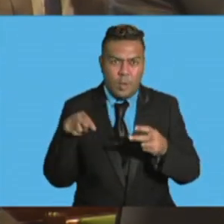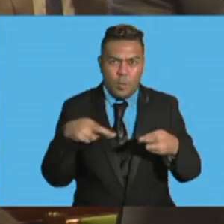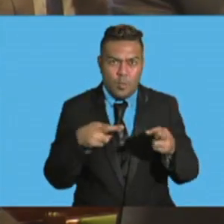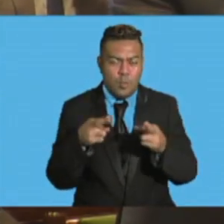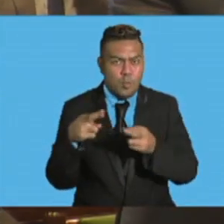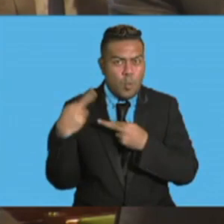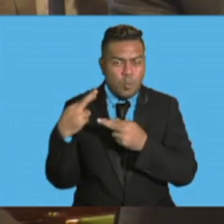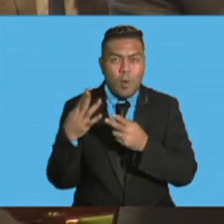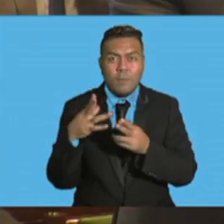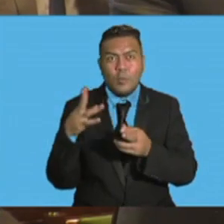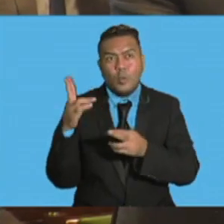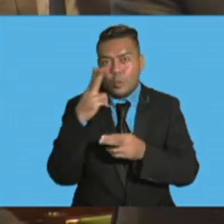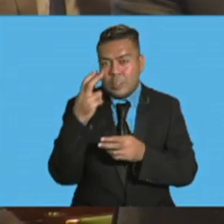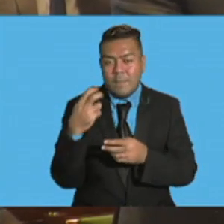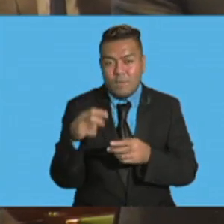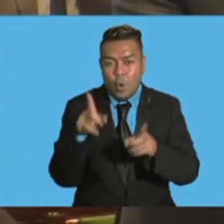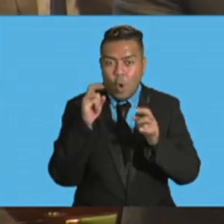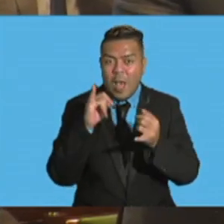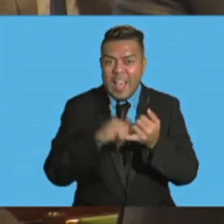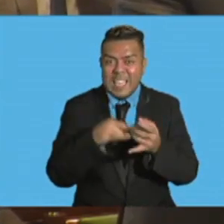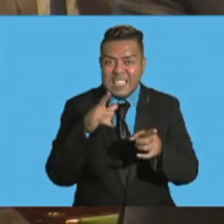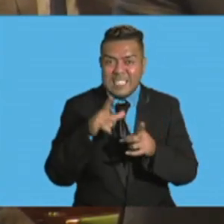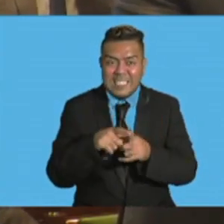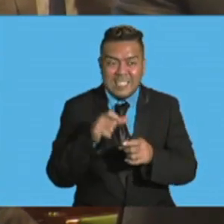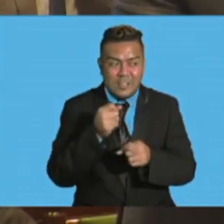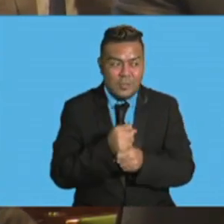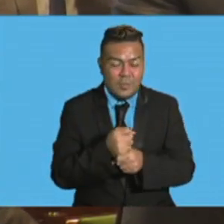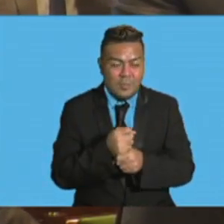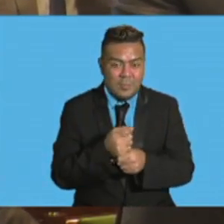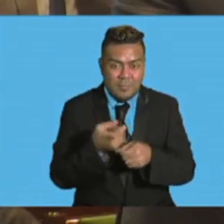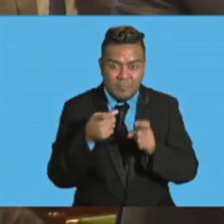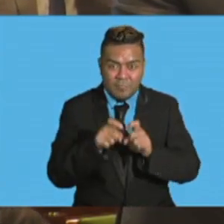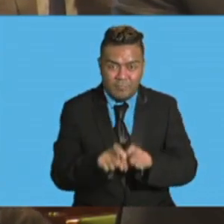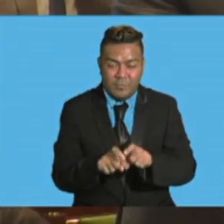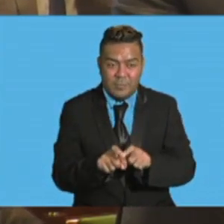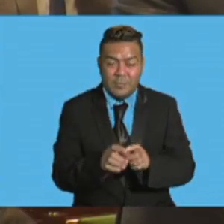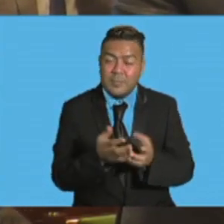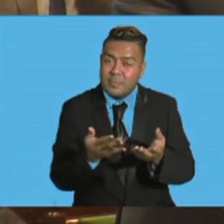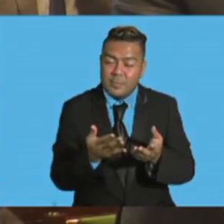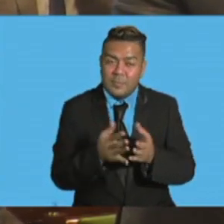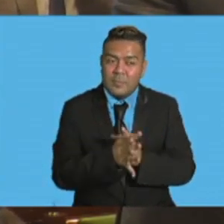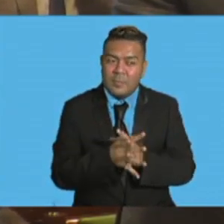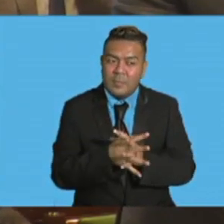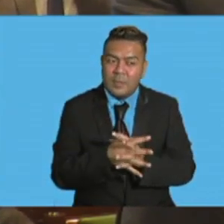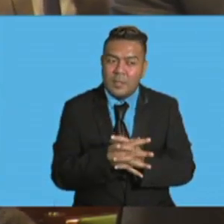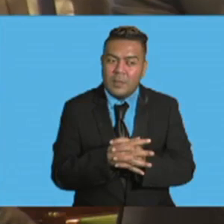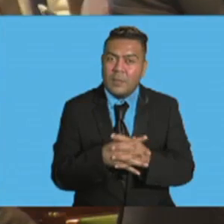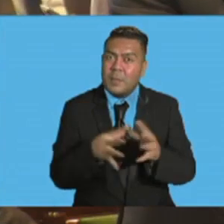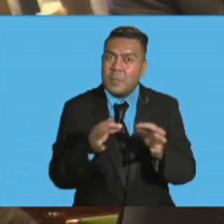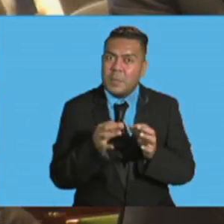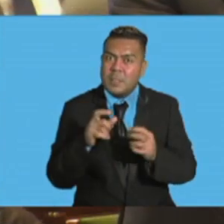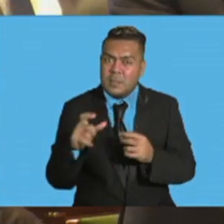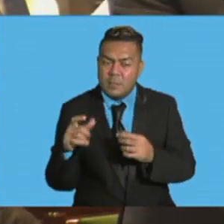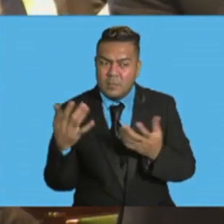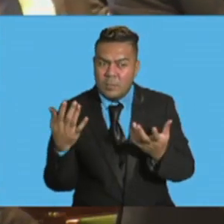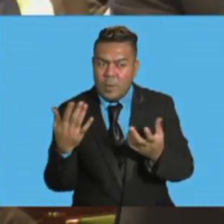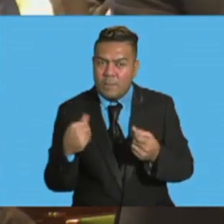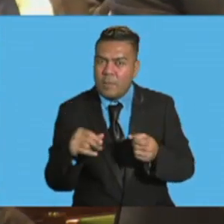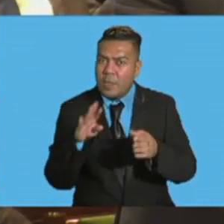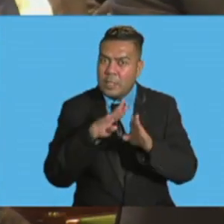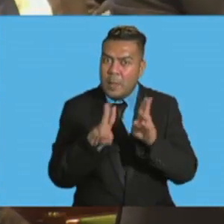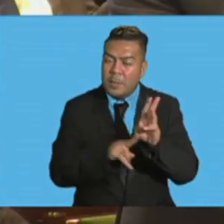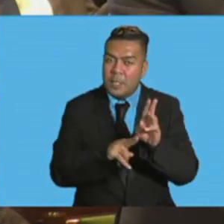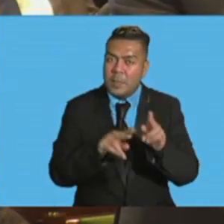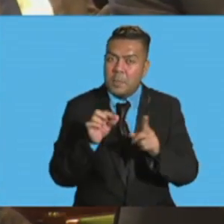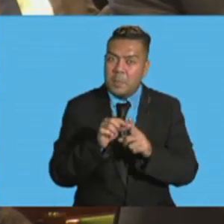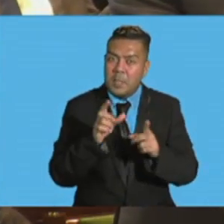for sustainable development, hosted by the famous Zainab Badawi from BBC. It consisted of the Deputy Prime Minister